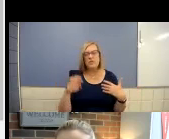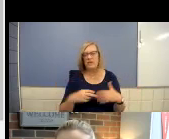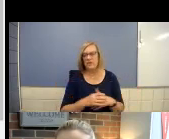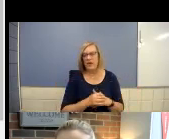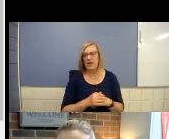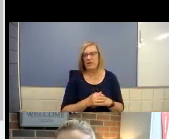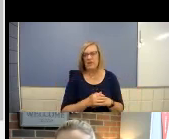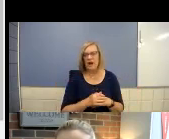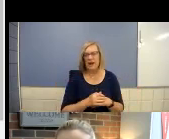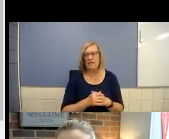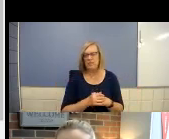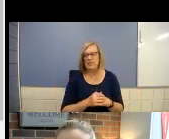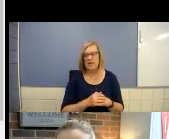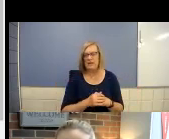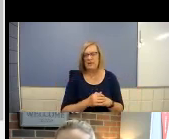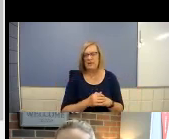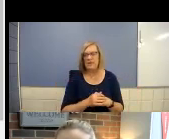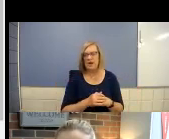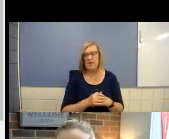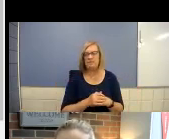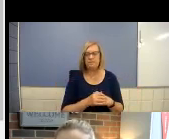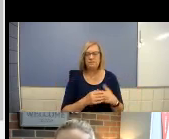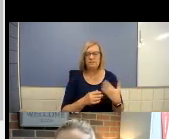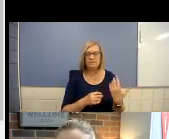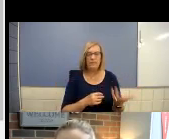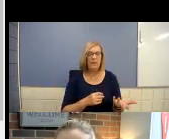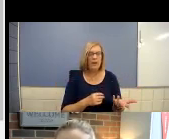those will transfer in and you do not have to retake those.